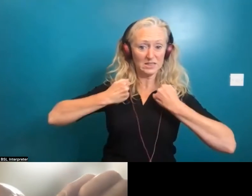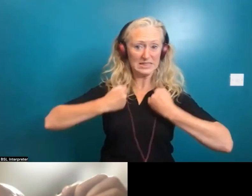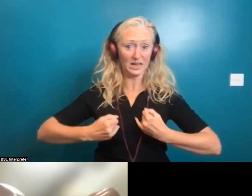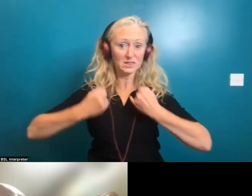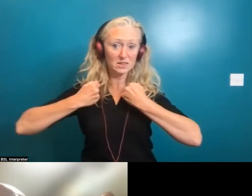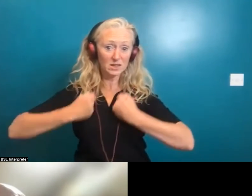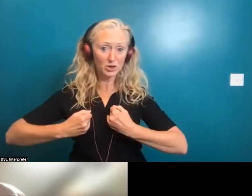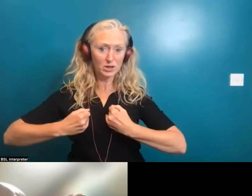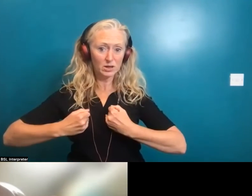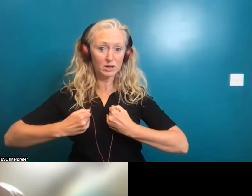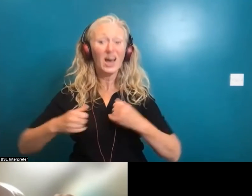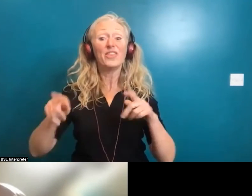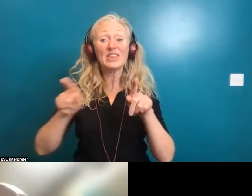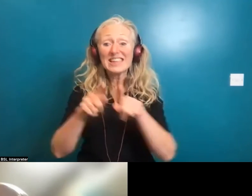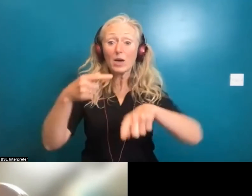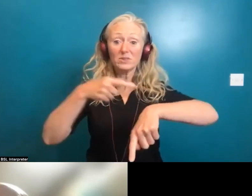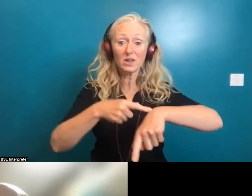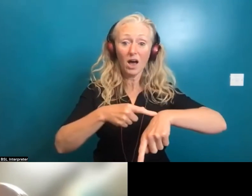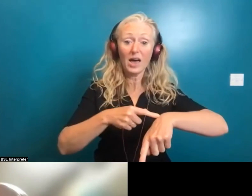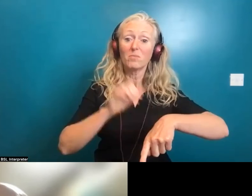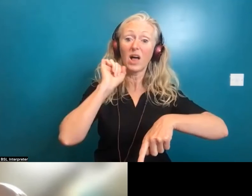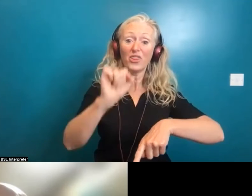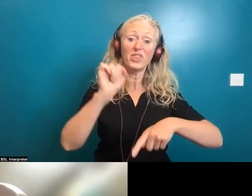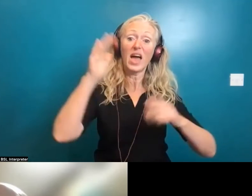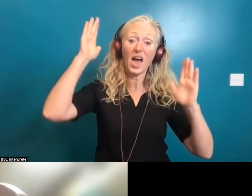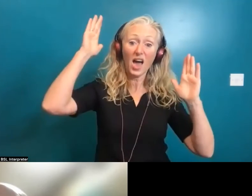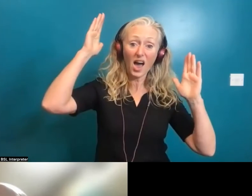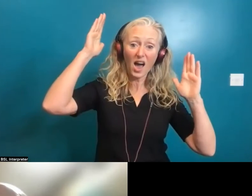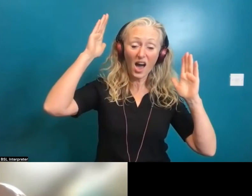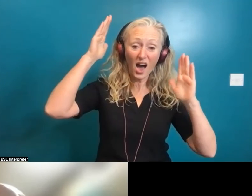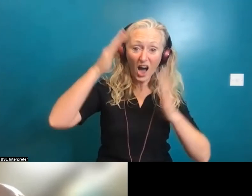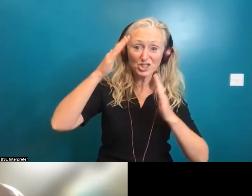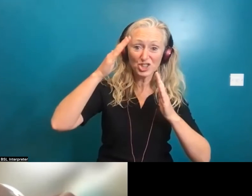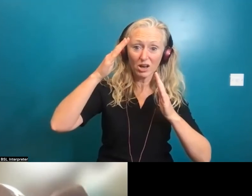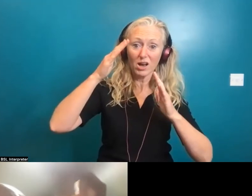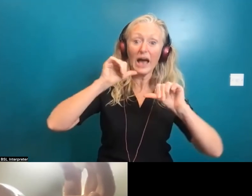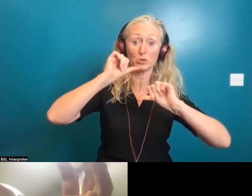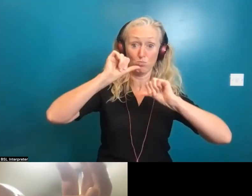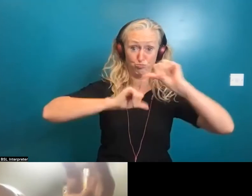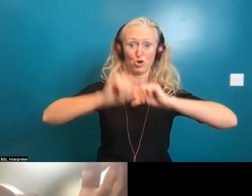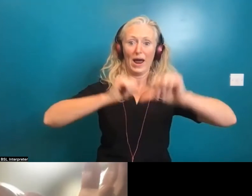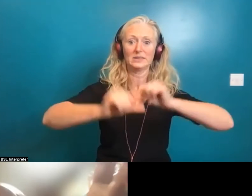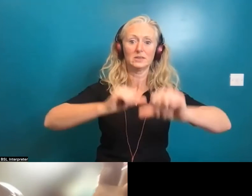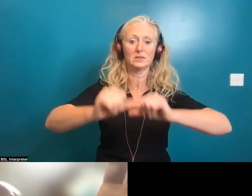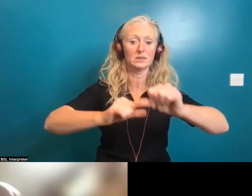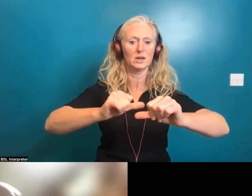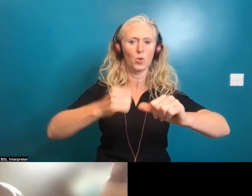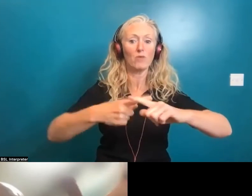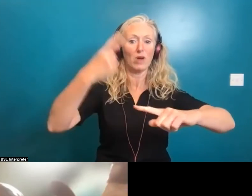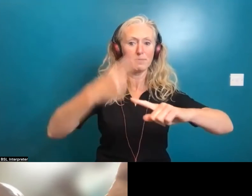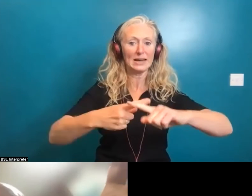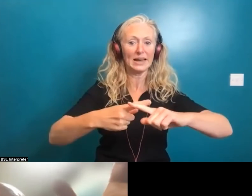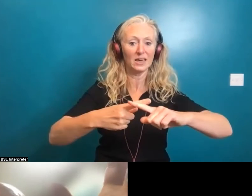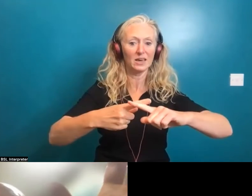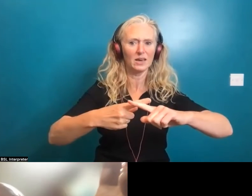with a quite rapid deterioration in the progression of the disease. So there's no doubt, I think, at least I know